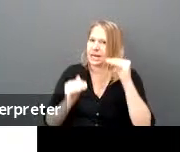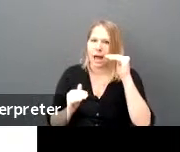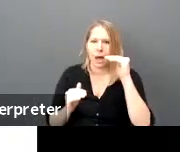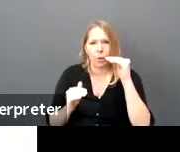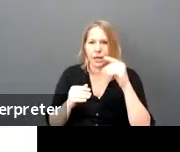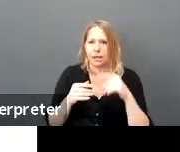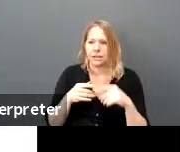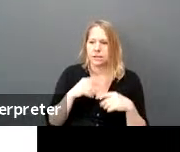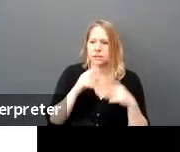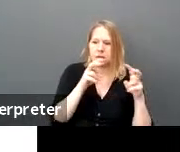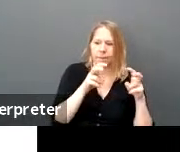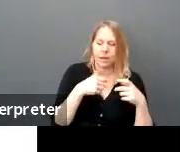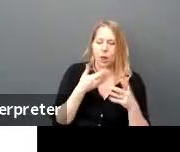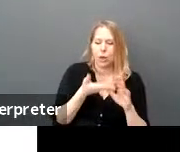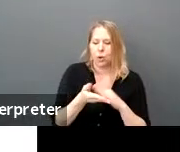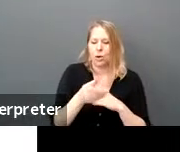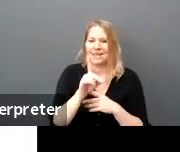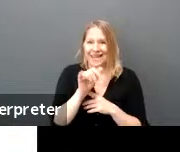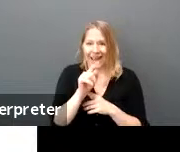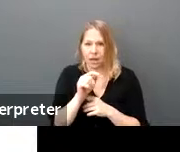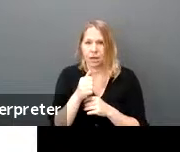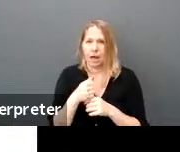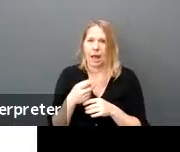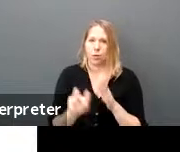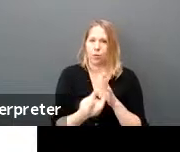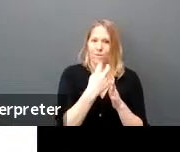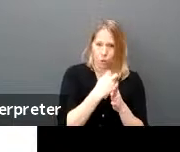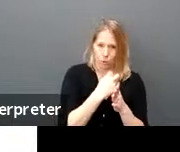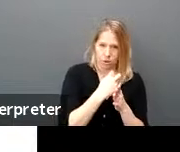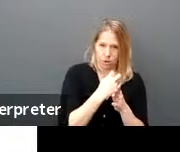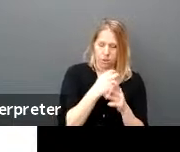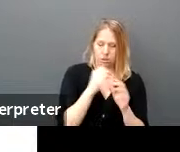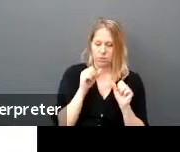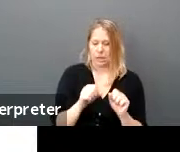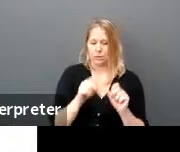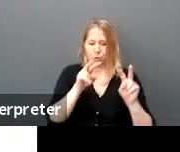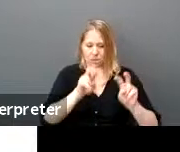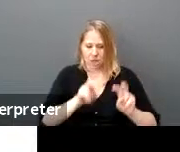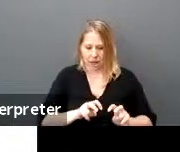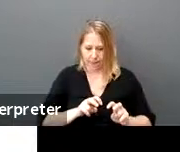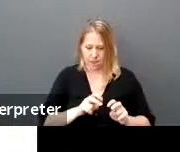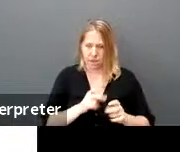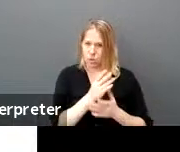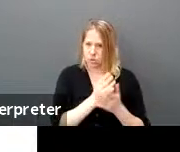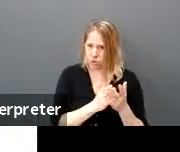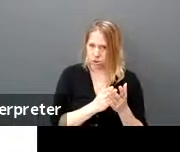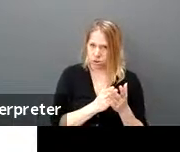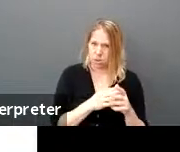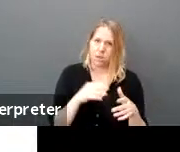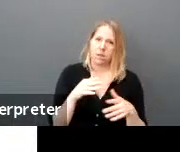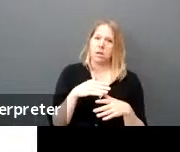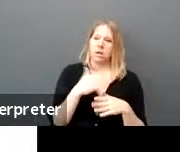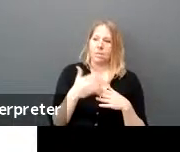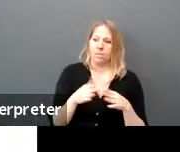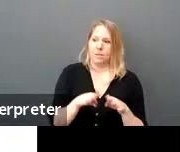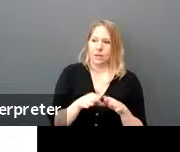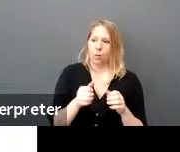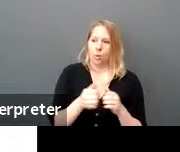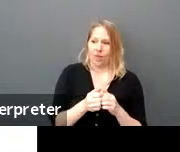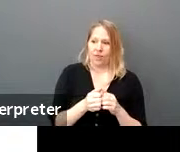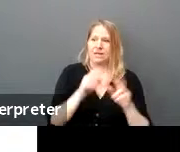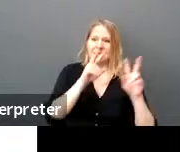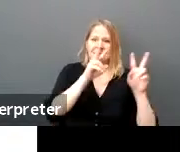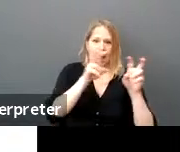topic list through a data and file review. So being able to examine those pieces and complete it with